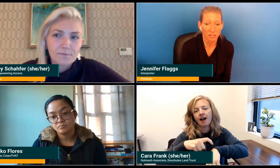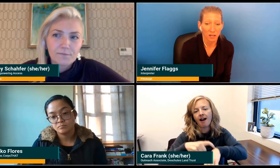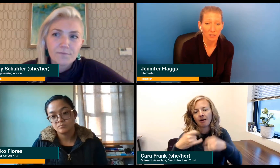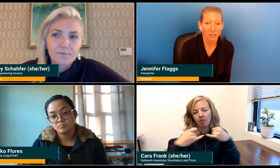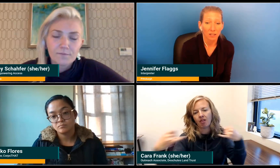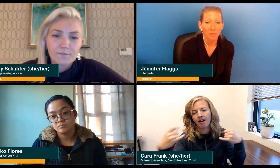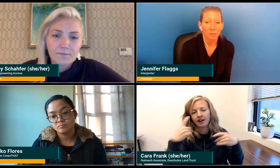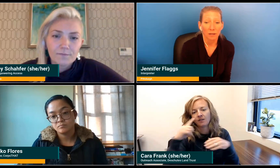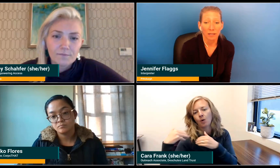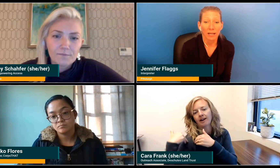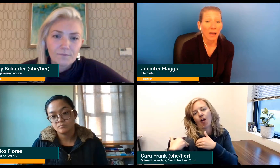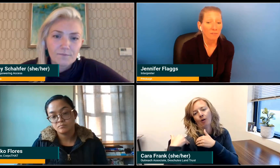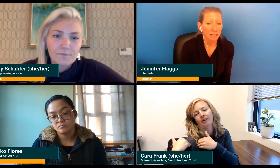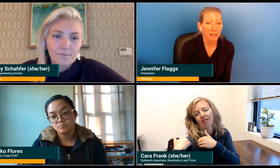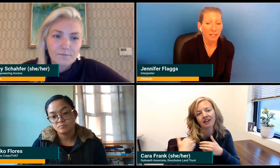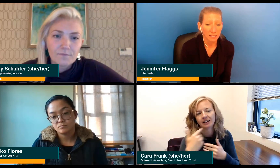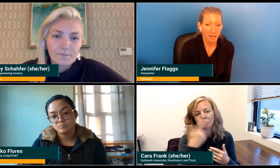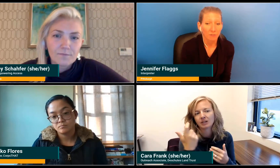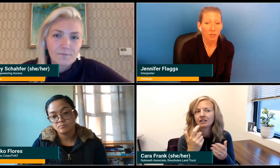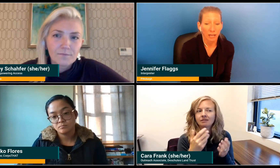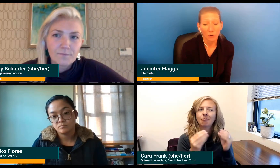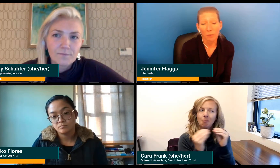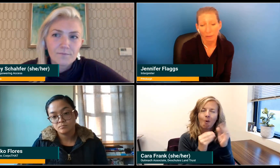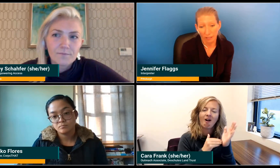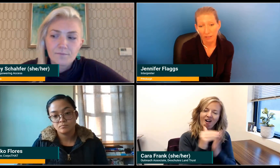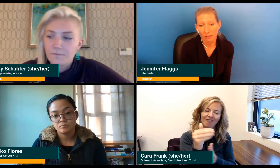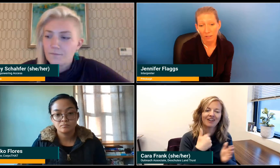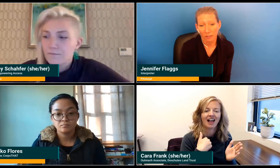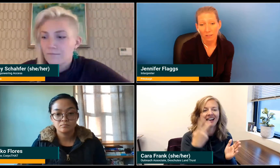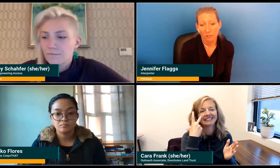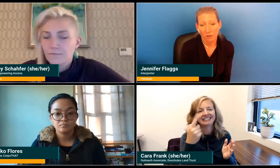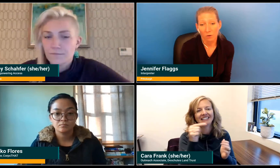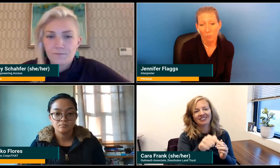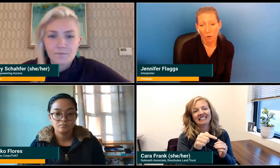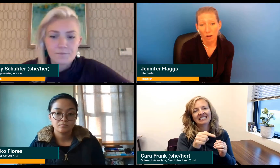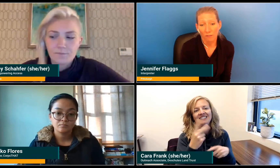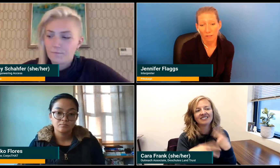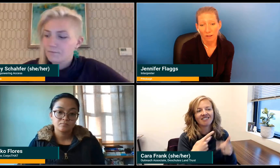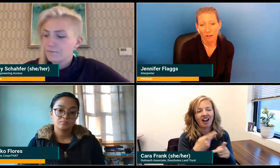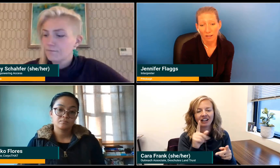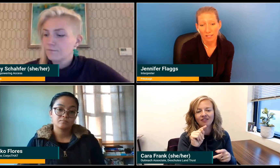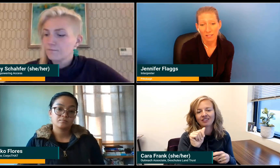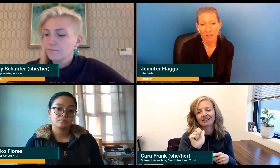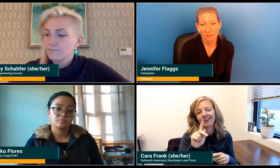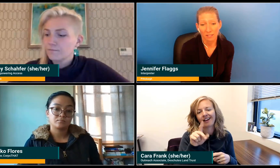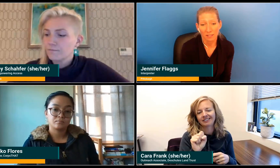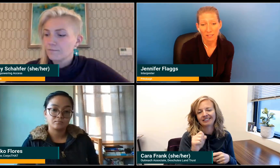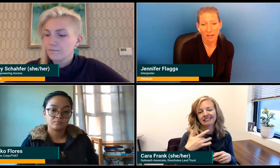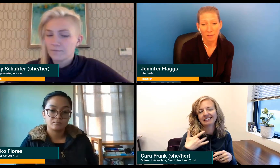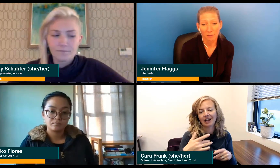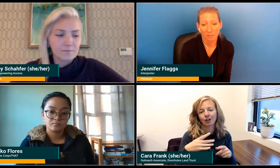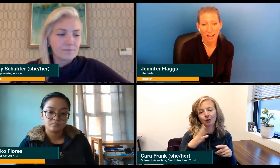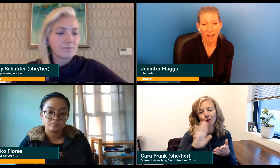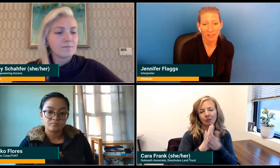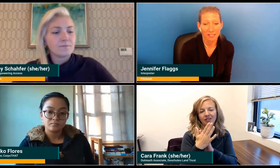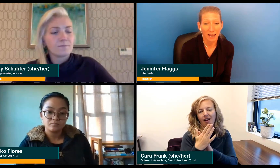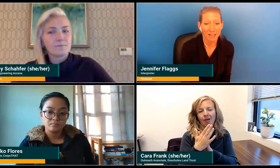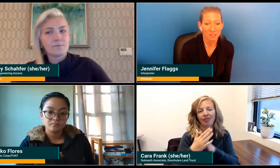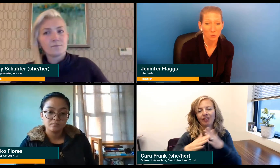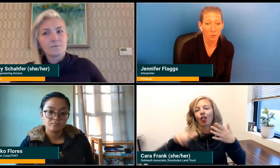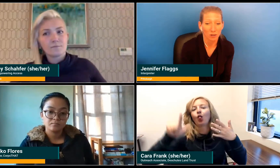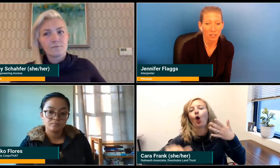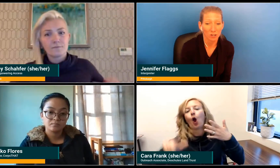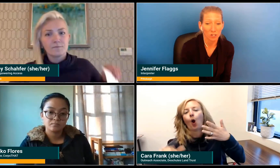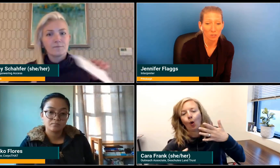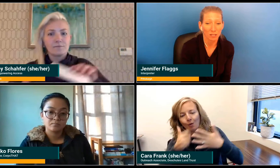things done and have deadlines set for accountability. So more often than not, I've seen this type of these